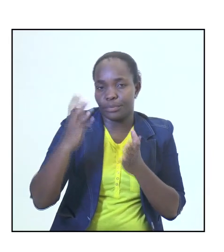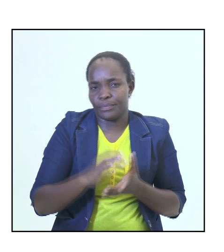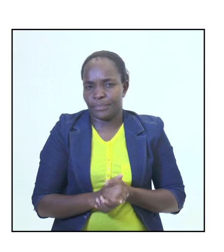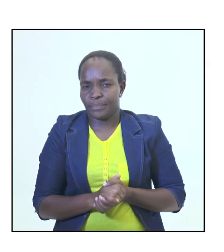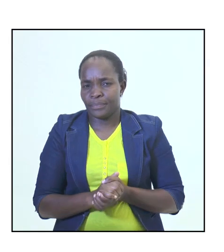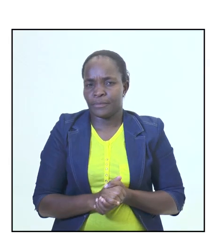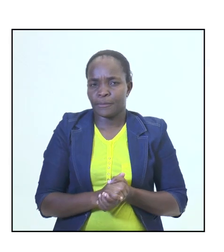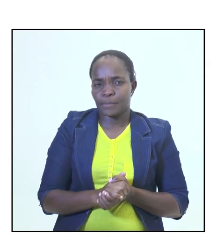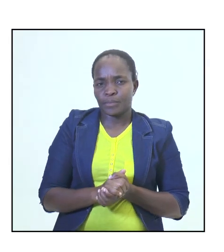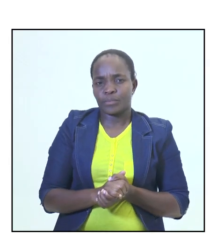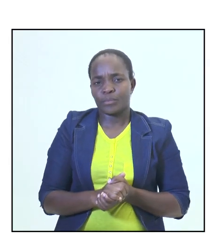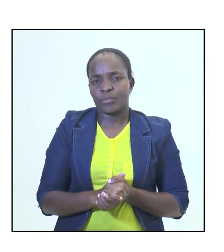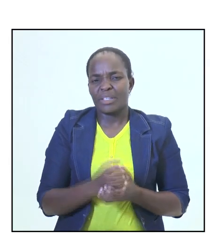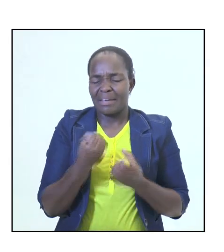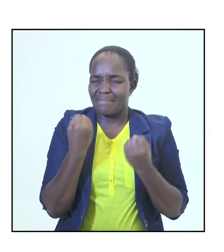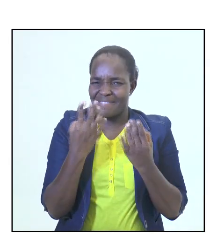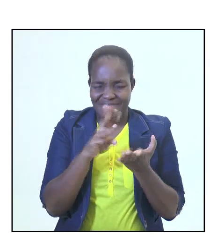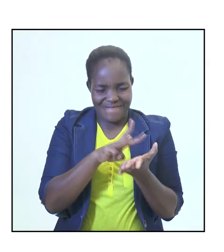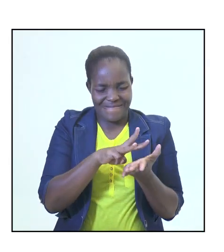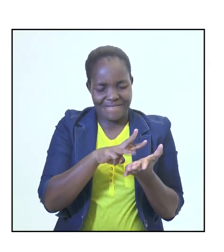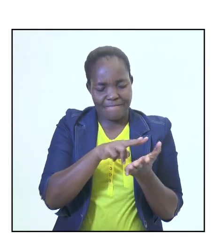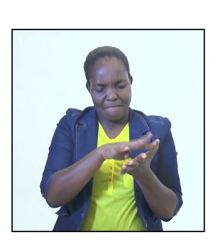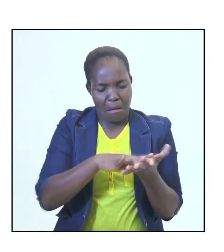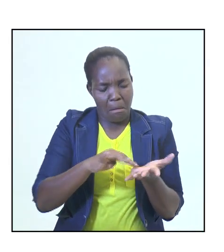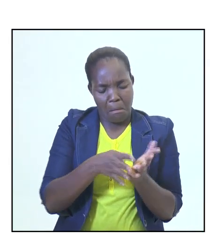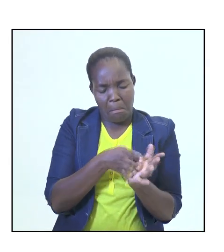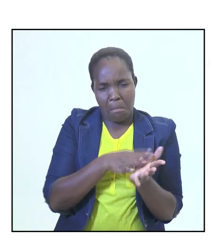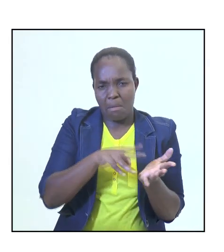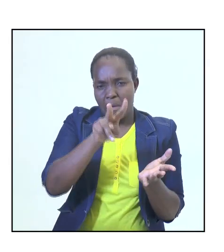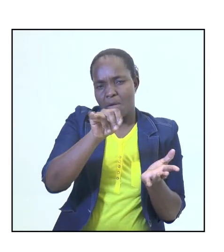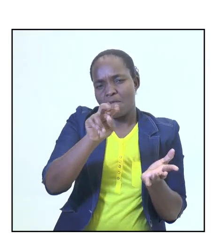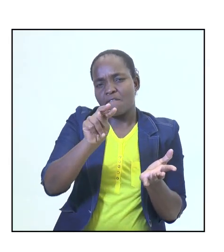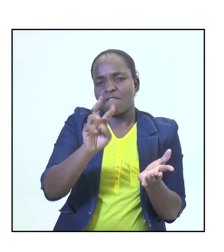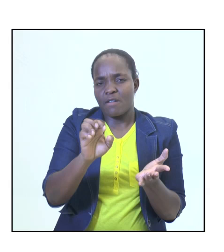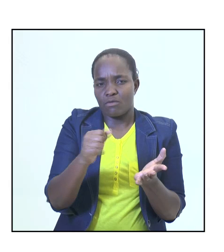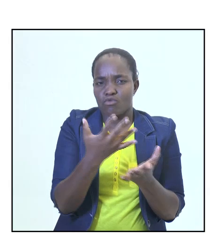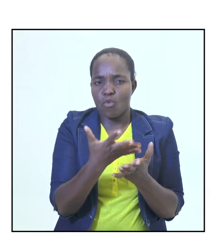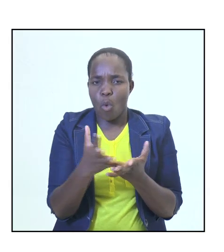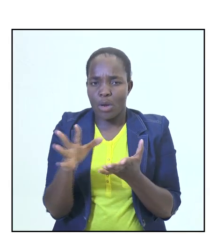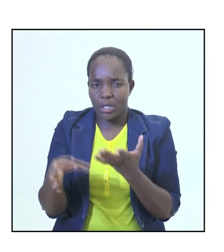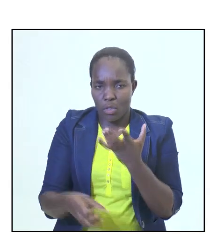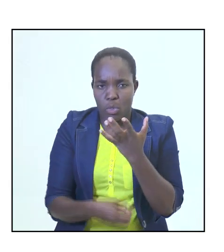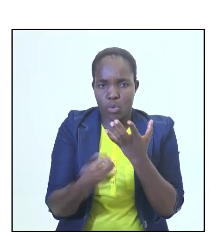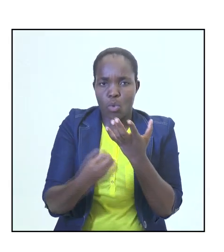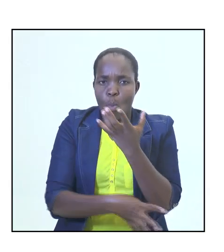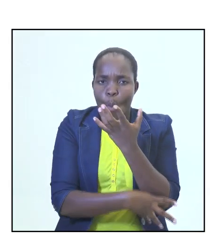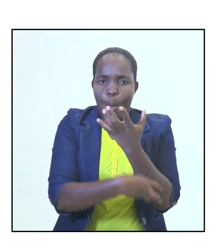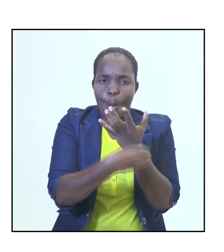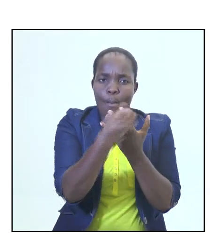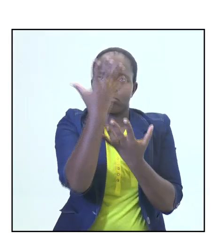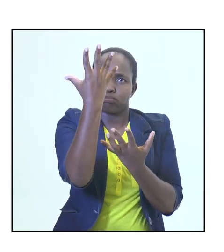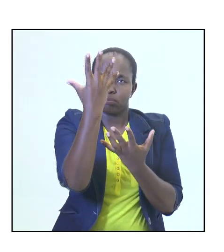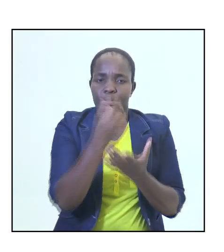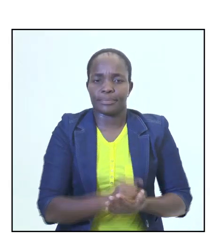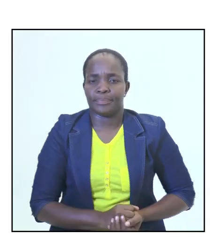also have a network of veins to effectively transport water throughout the plant. The glucose produced